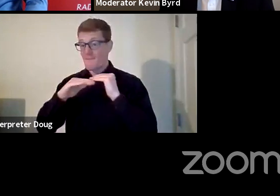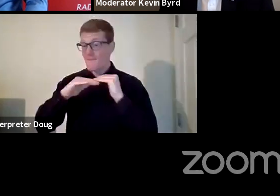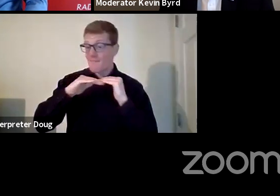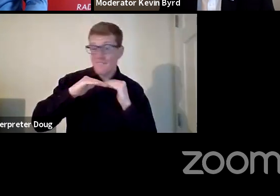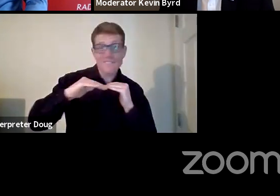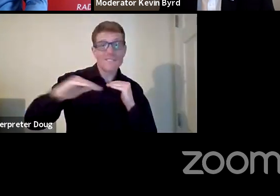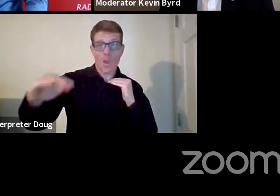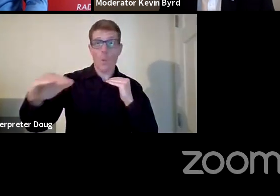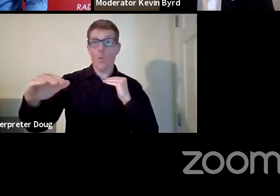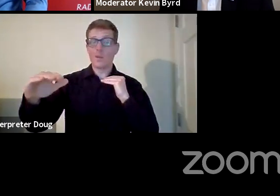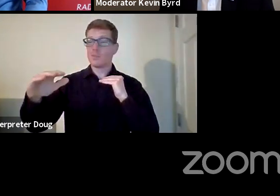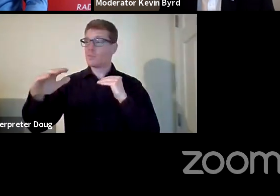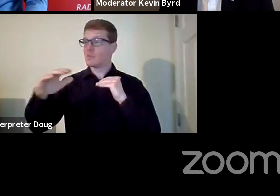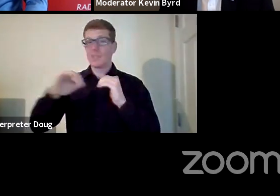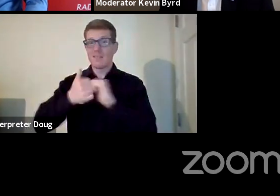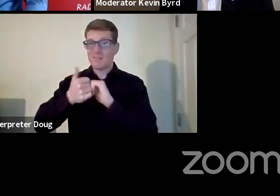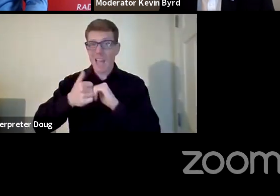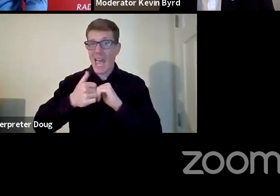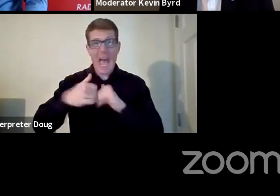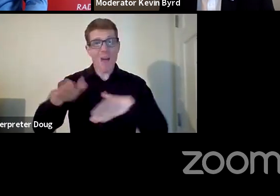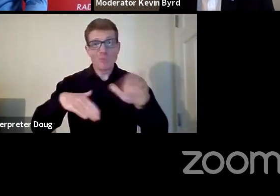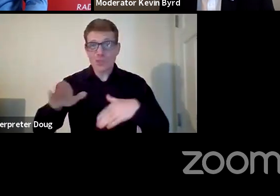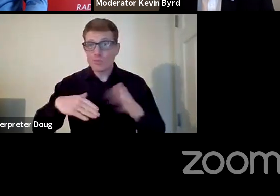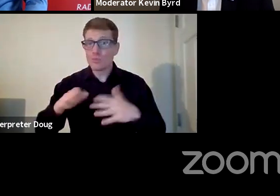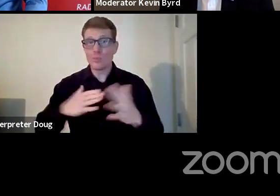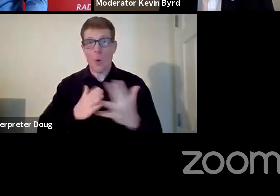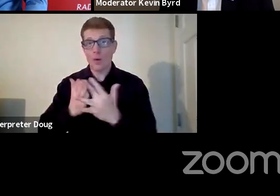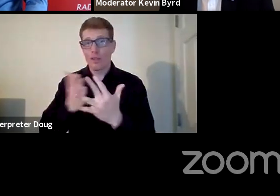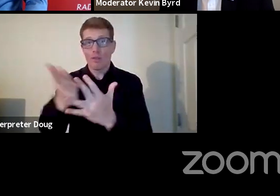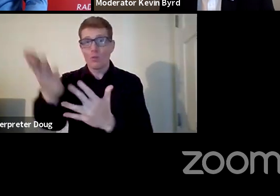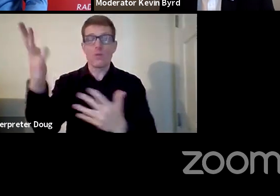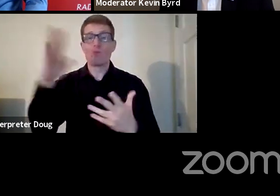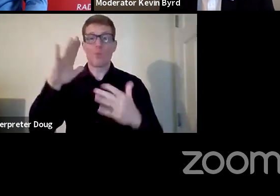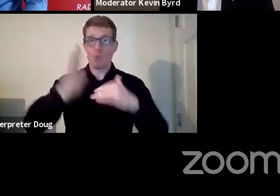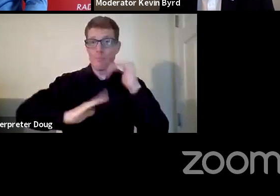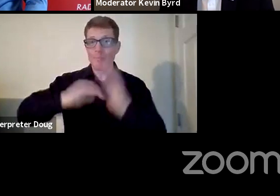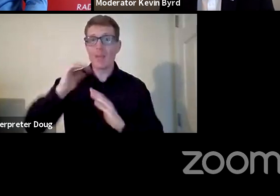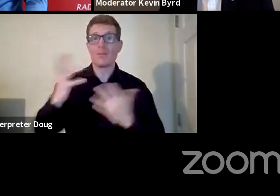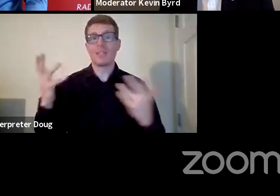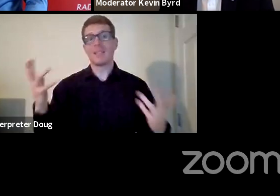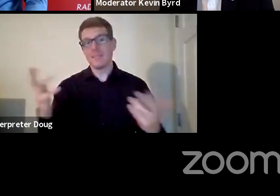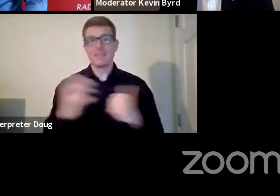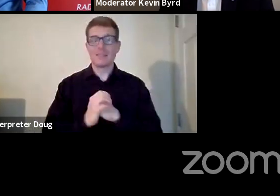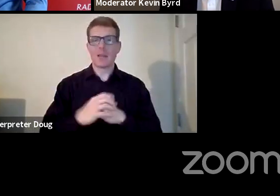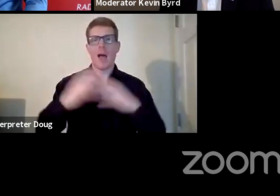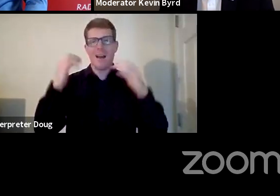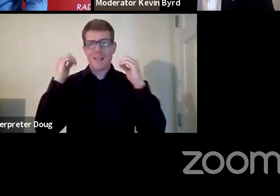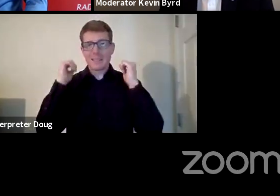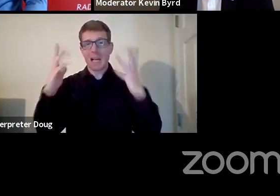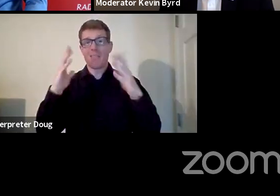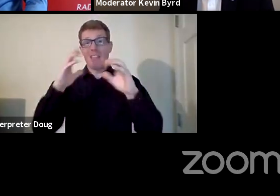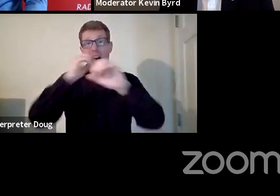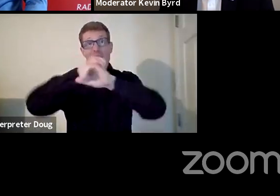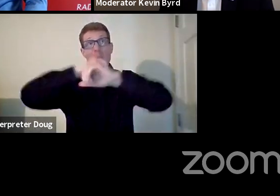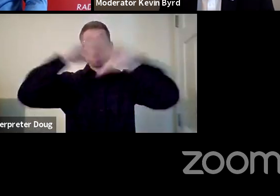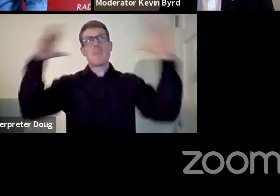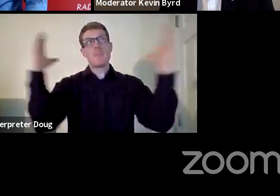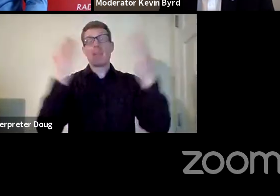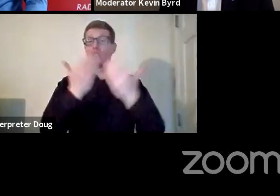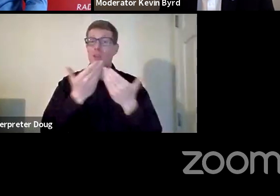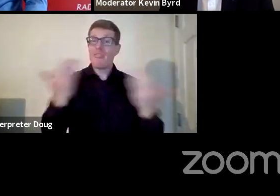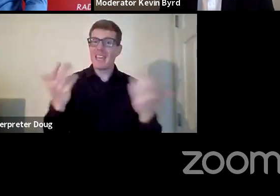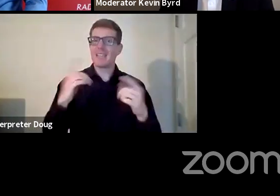the hallways. So it's lots of big picture items, but also it's a lot of the